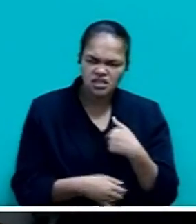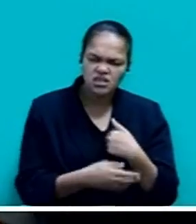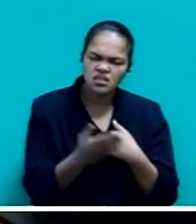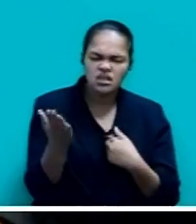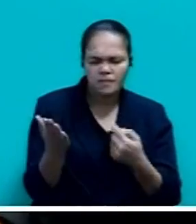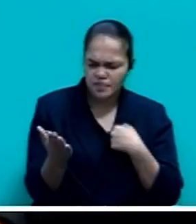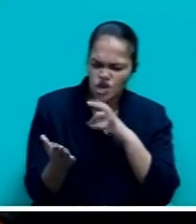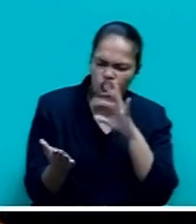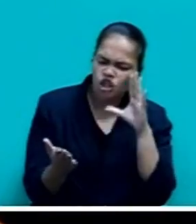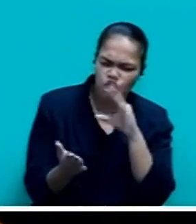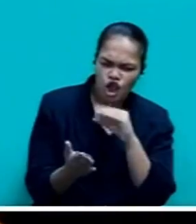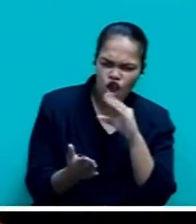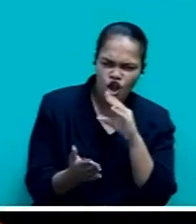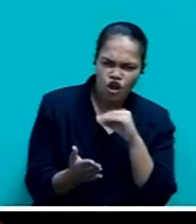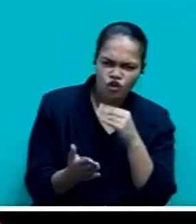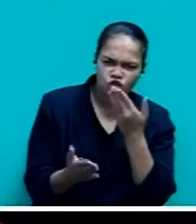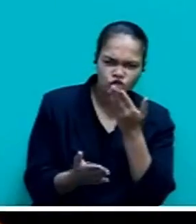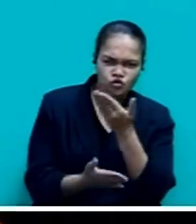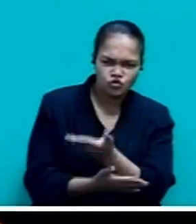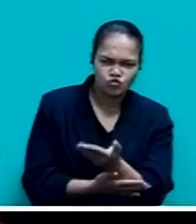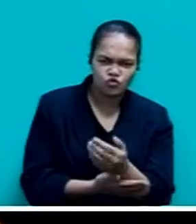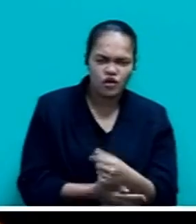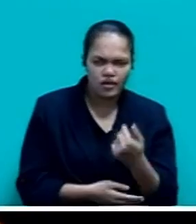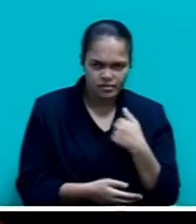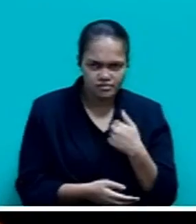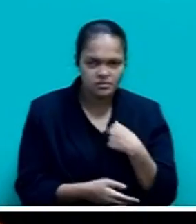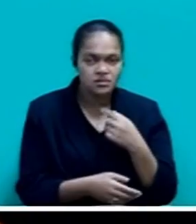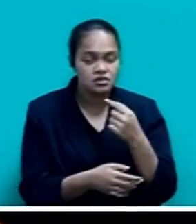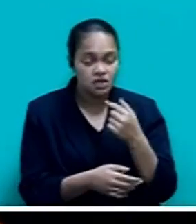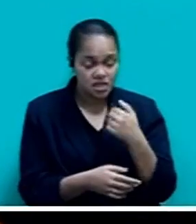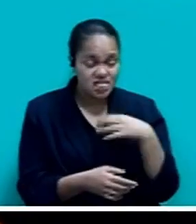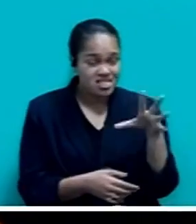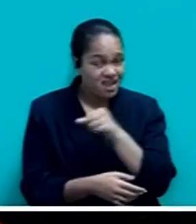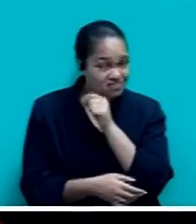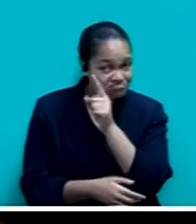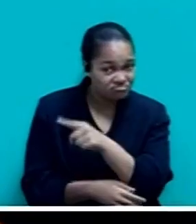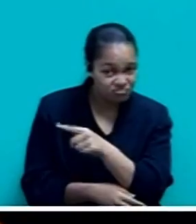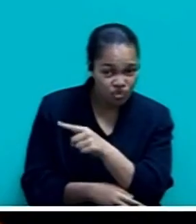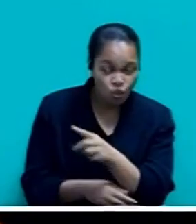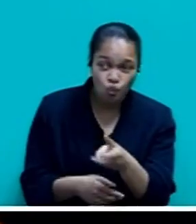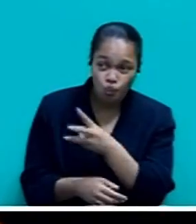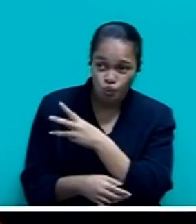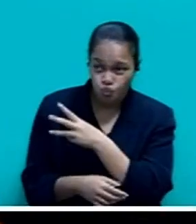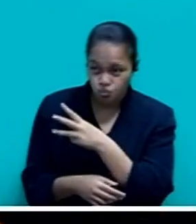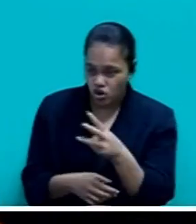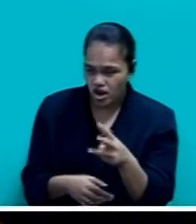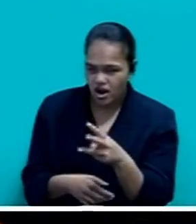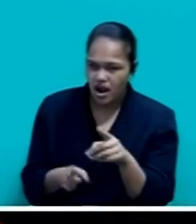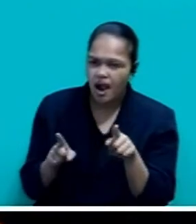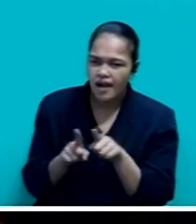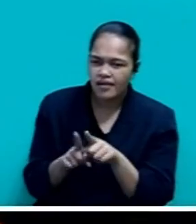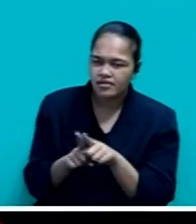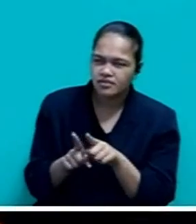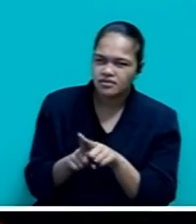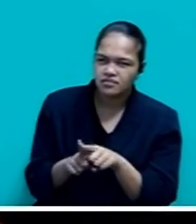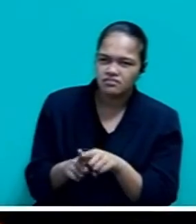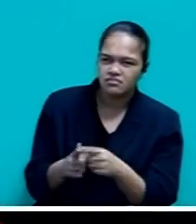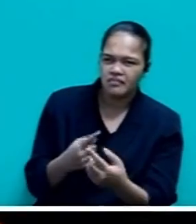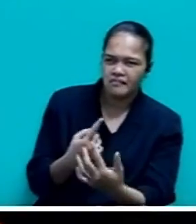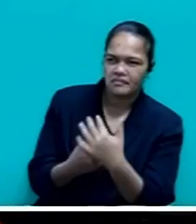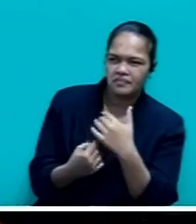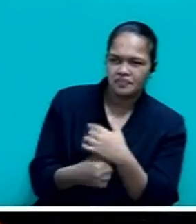Mr. Speaker said, I take those words as an offense. And I want honorable member to